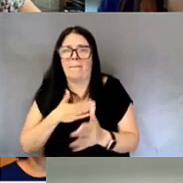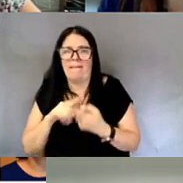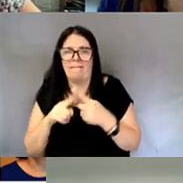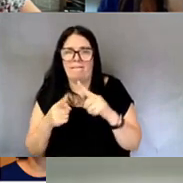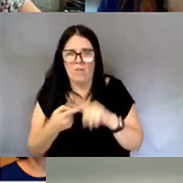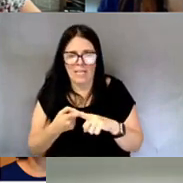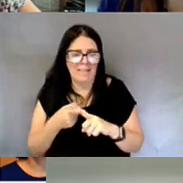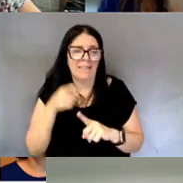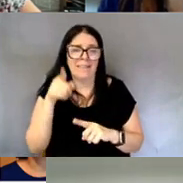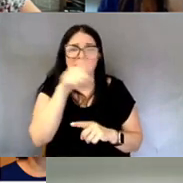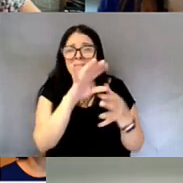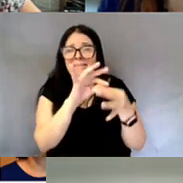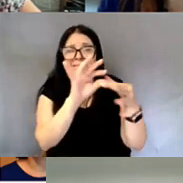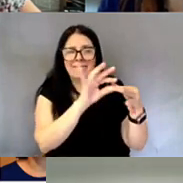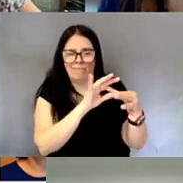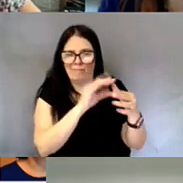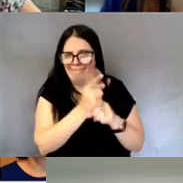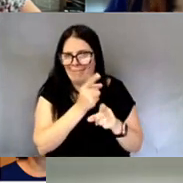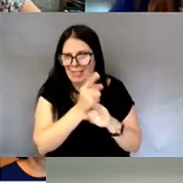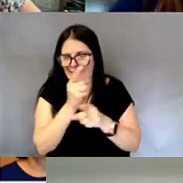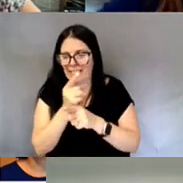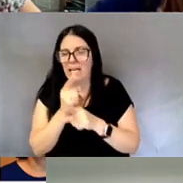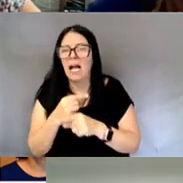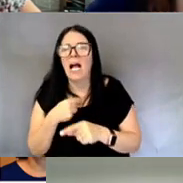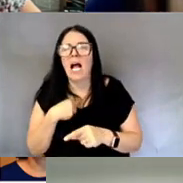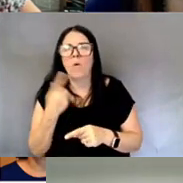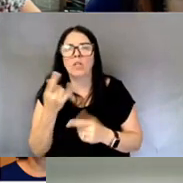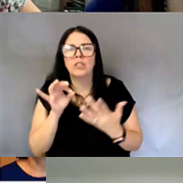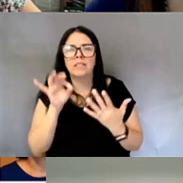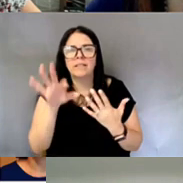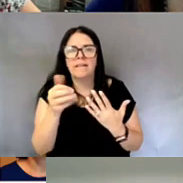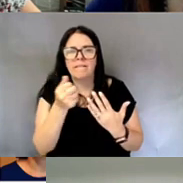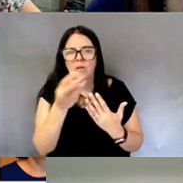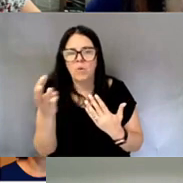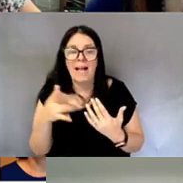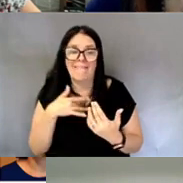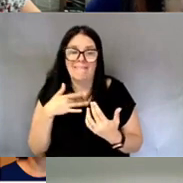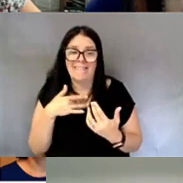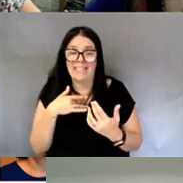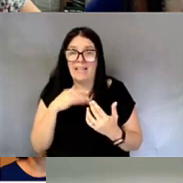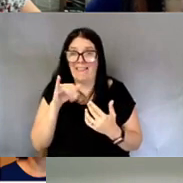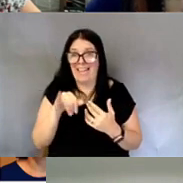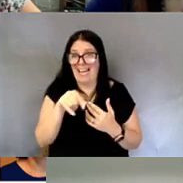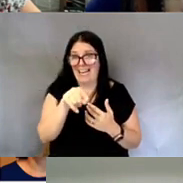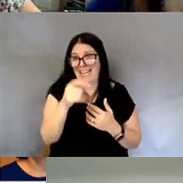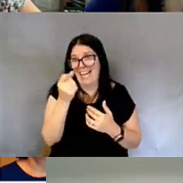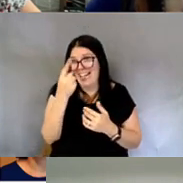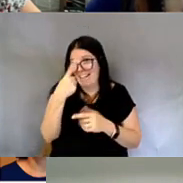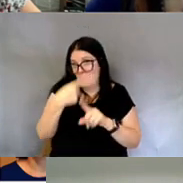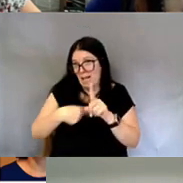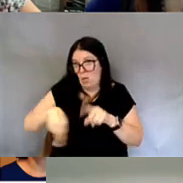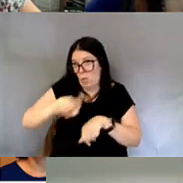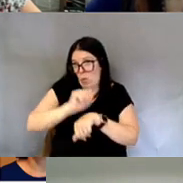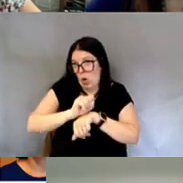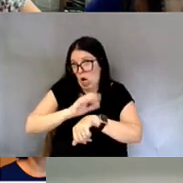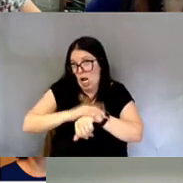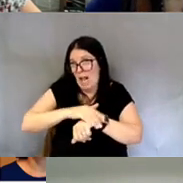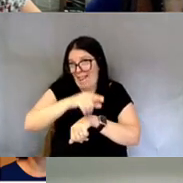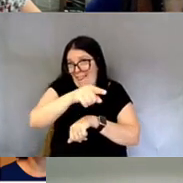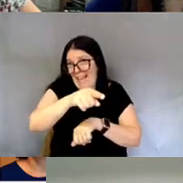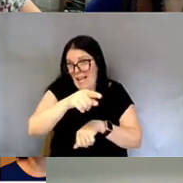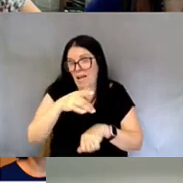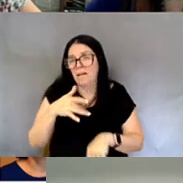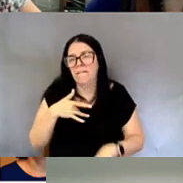I felt during the group project. So it had been nearly 11 months we've been working on this project, and it had been a